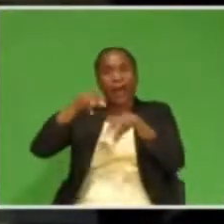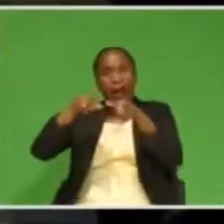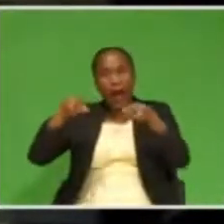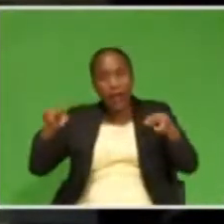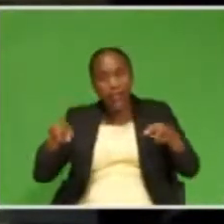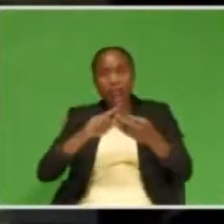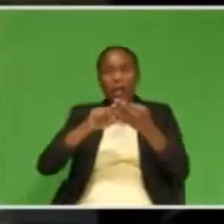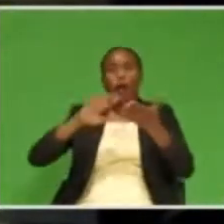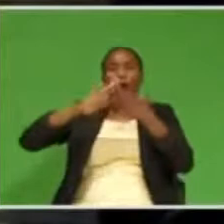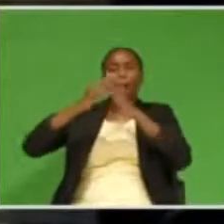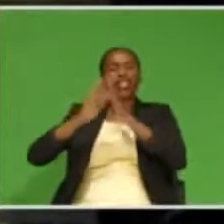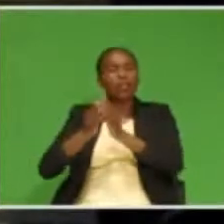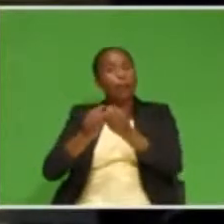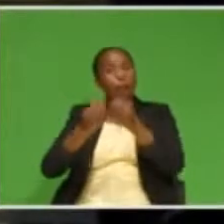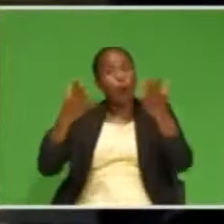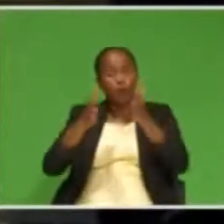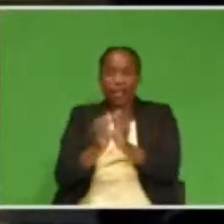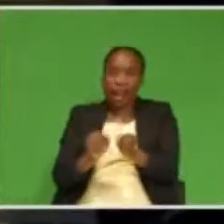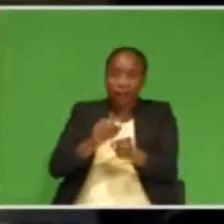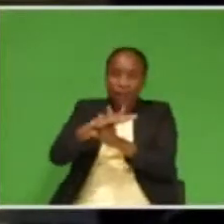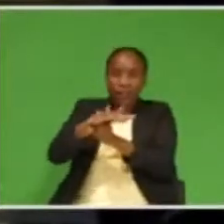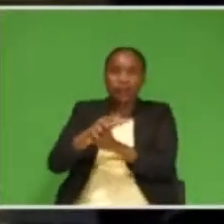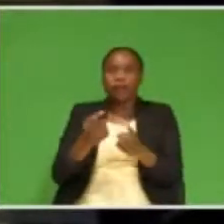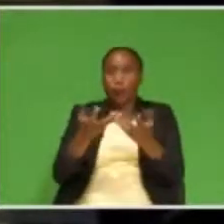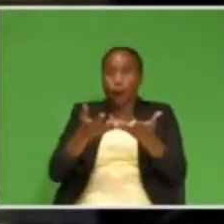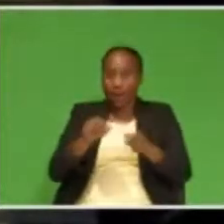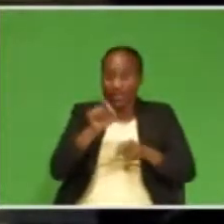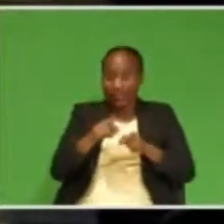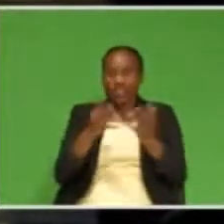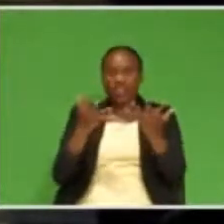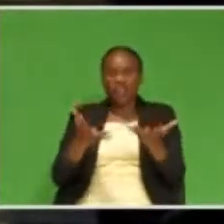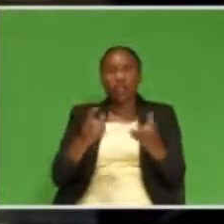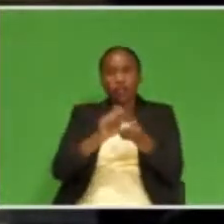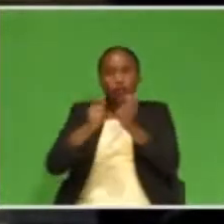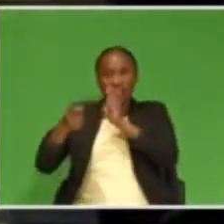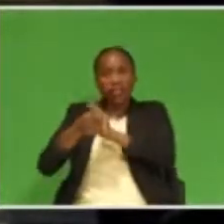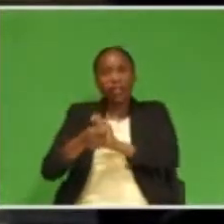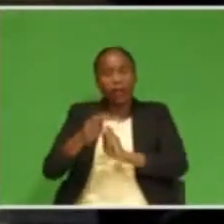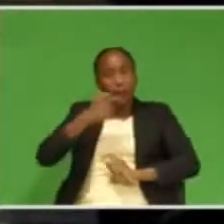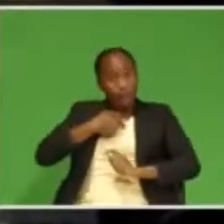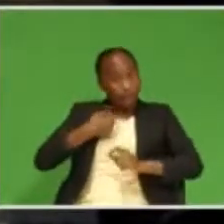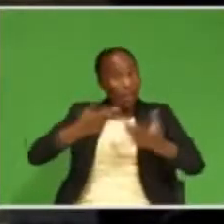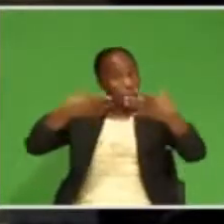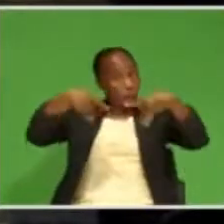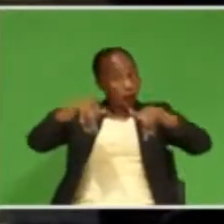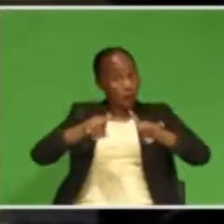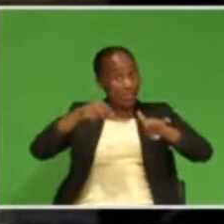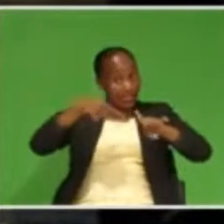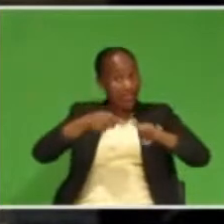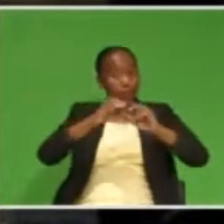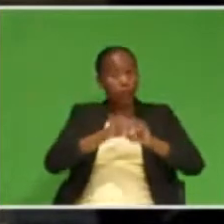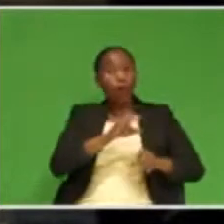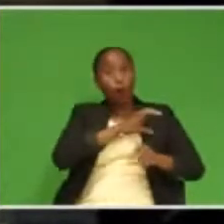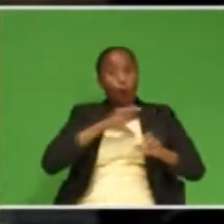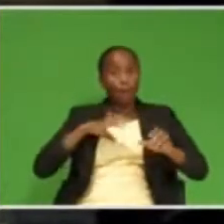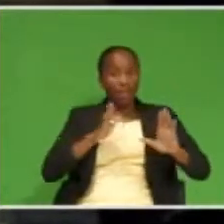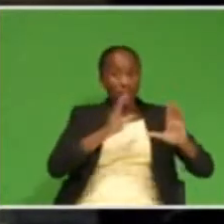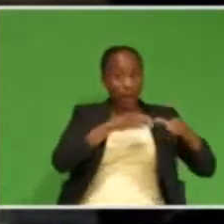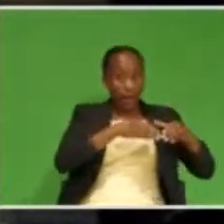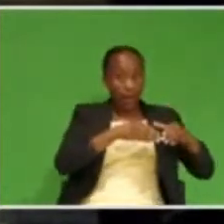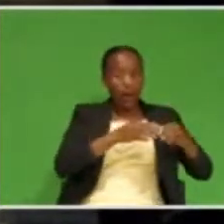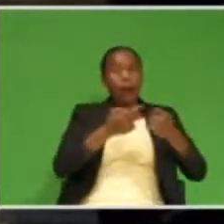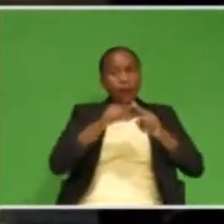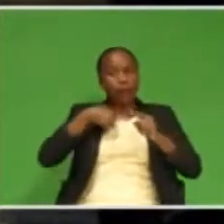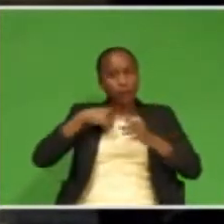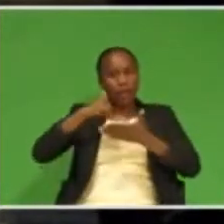most affected in the transition. Much as I'm the chairman of this commission, I'm ably assisted